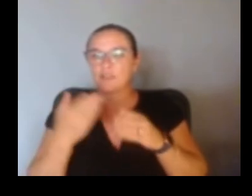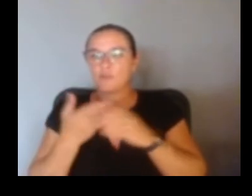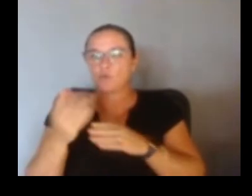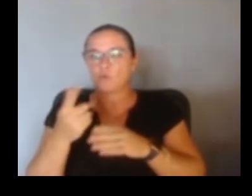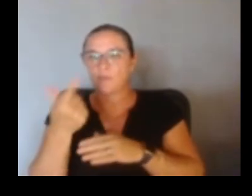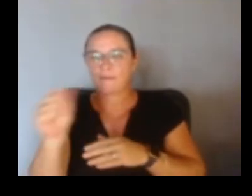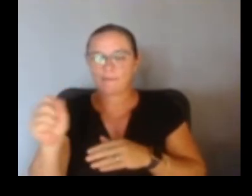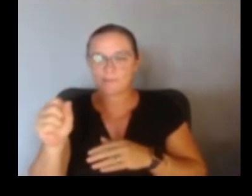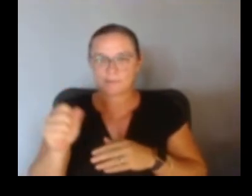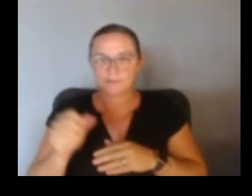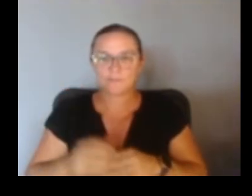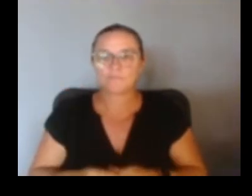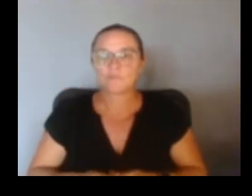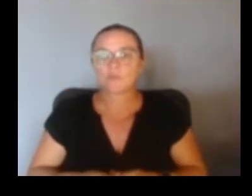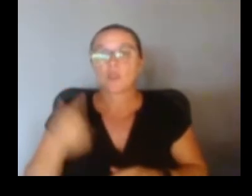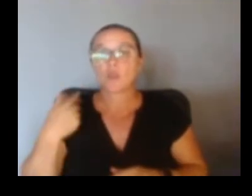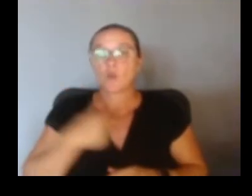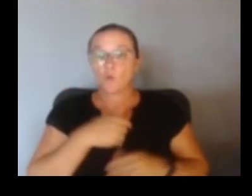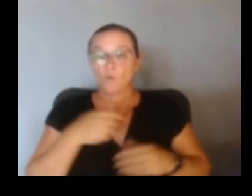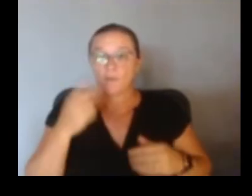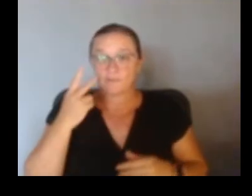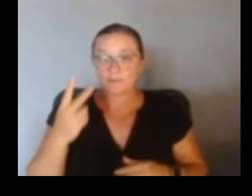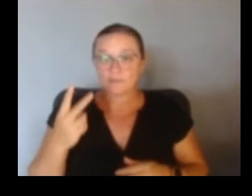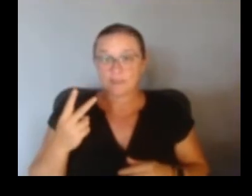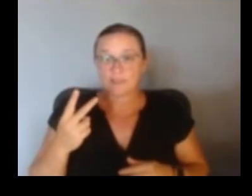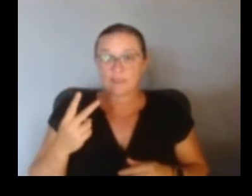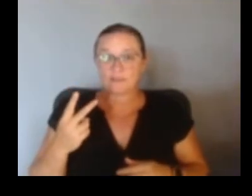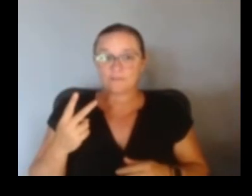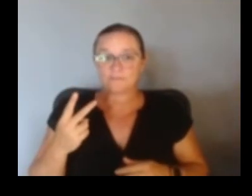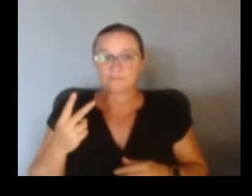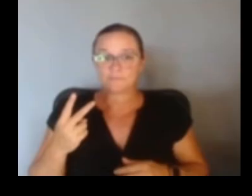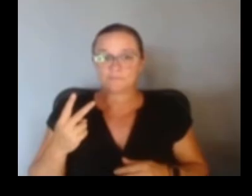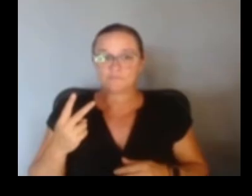Visibly, we have seen the